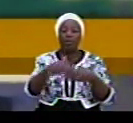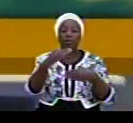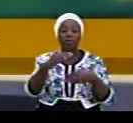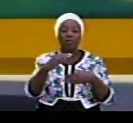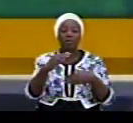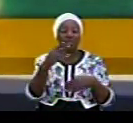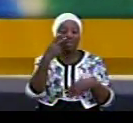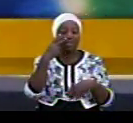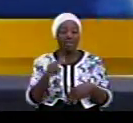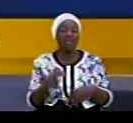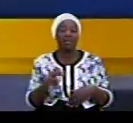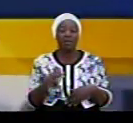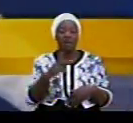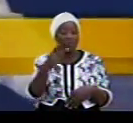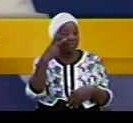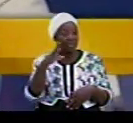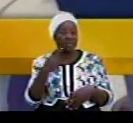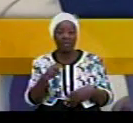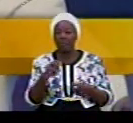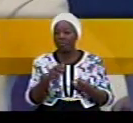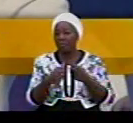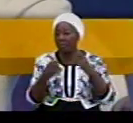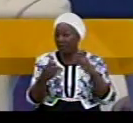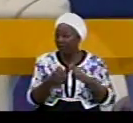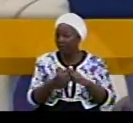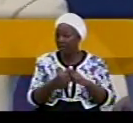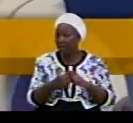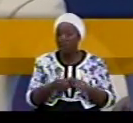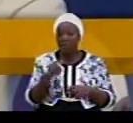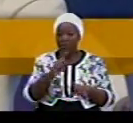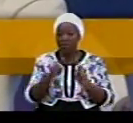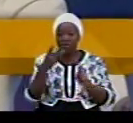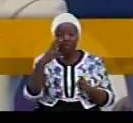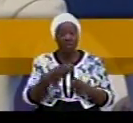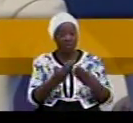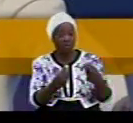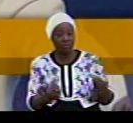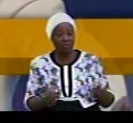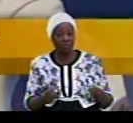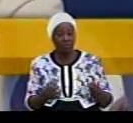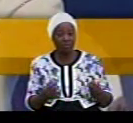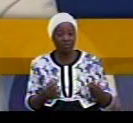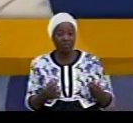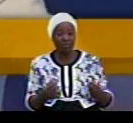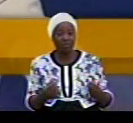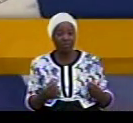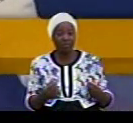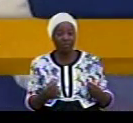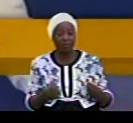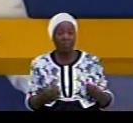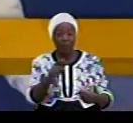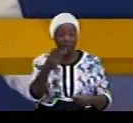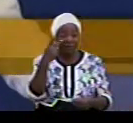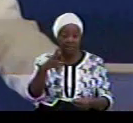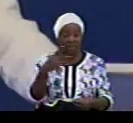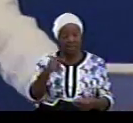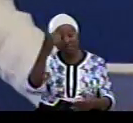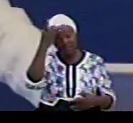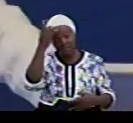You see the problem, but you see the solution ahead. You see the